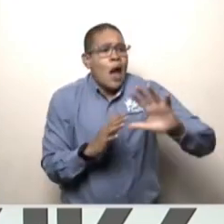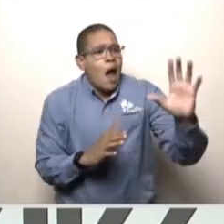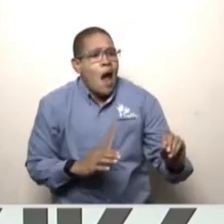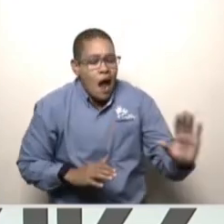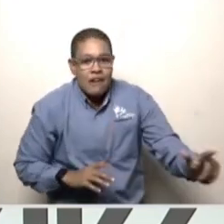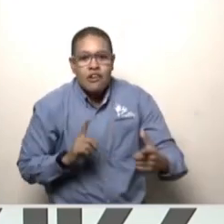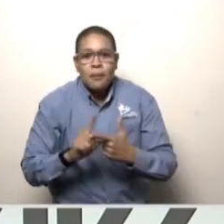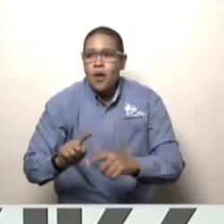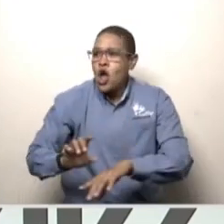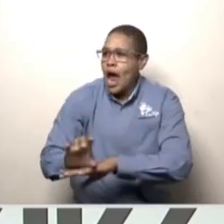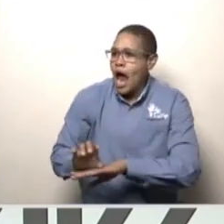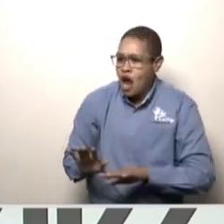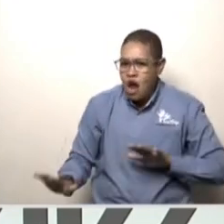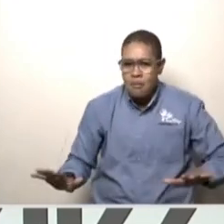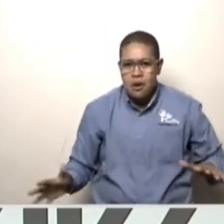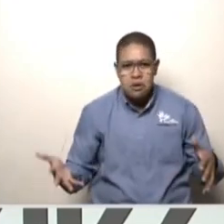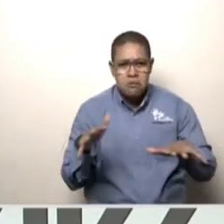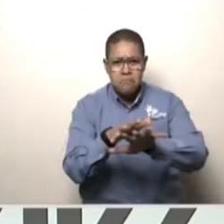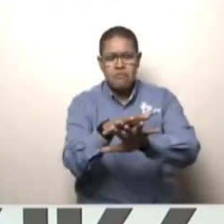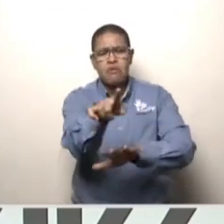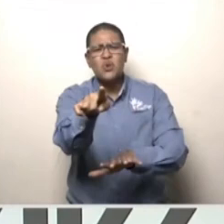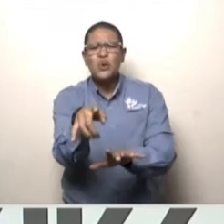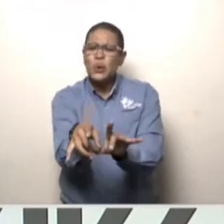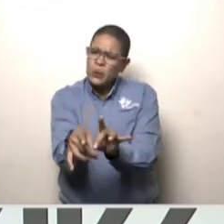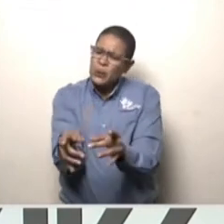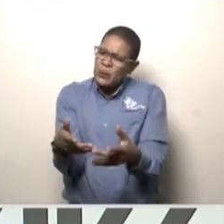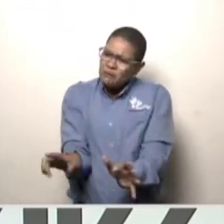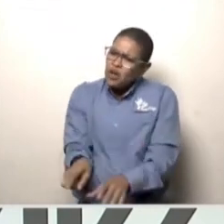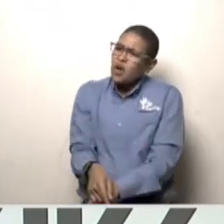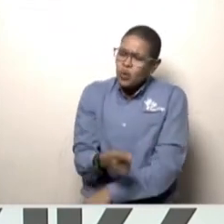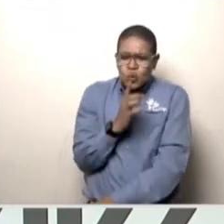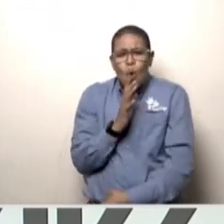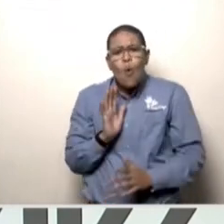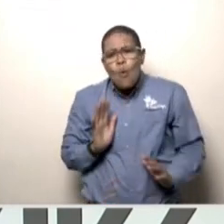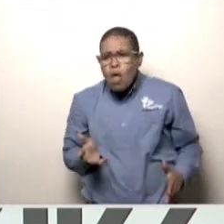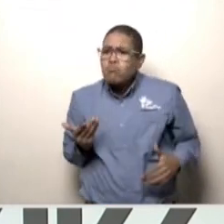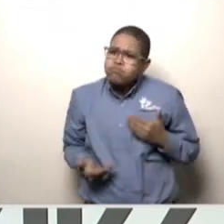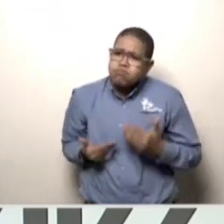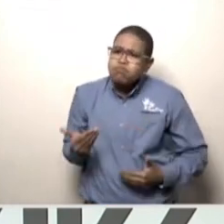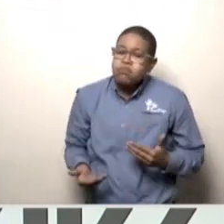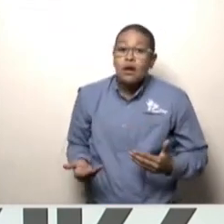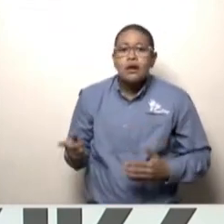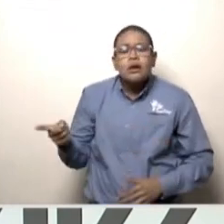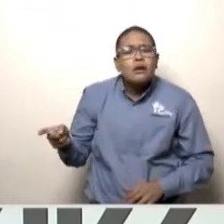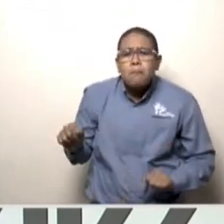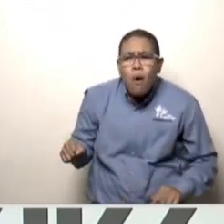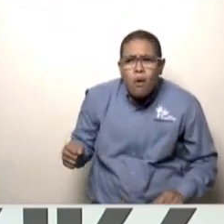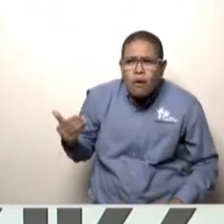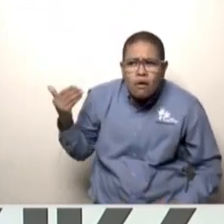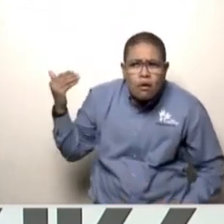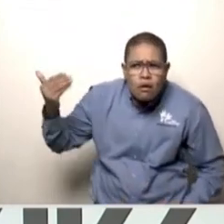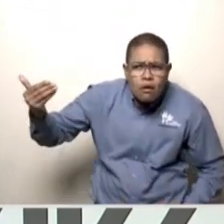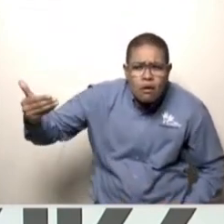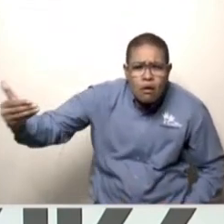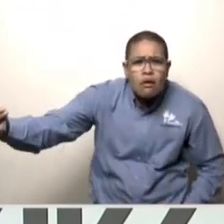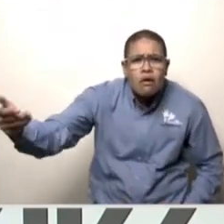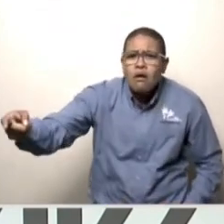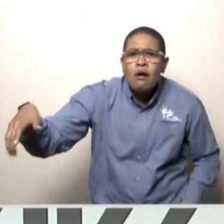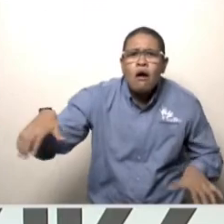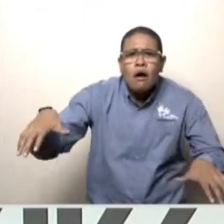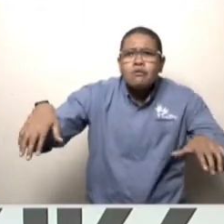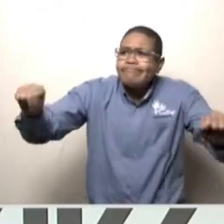continent and the Caribbean, you have spoken of this and its potential. What are some of the things, the actions we can